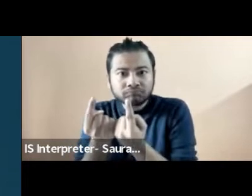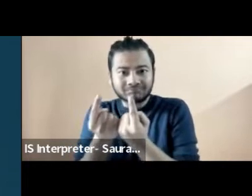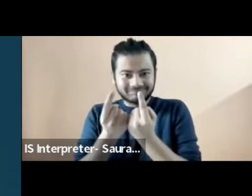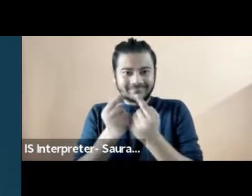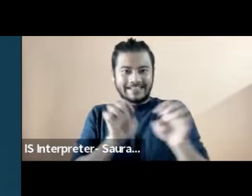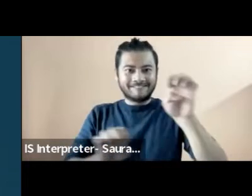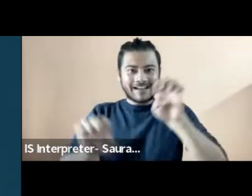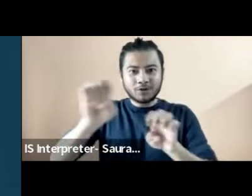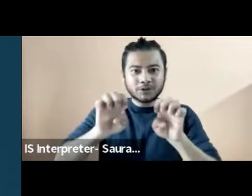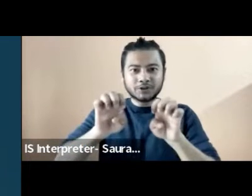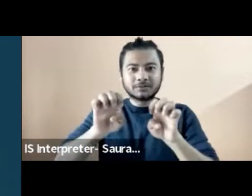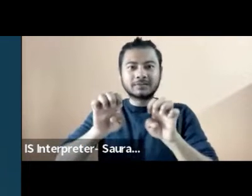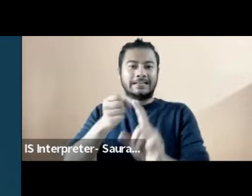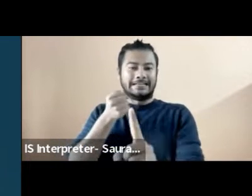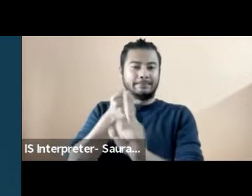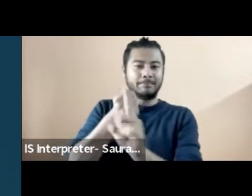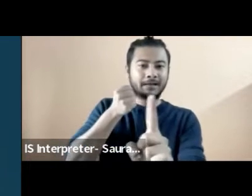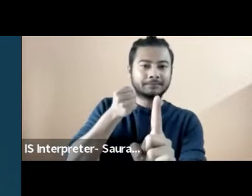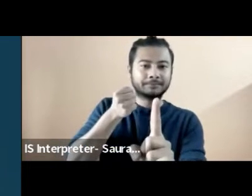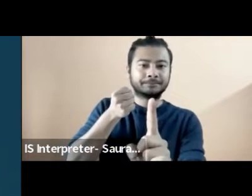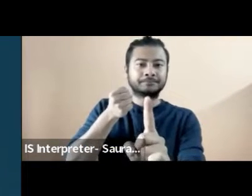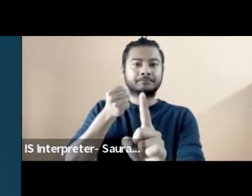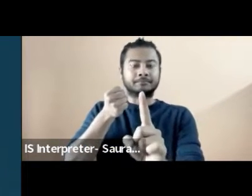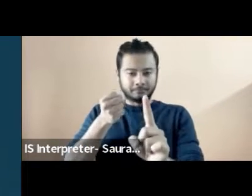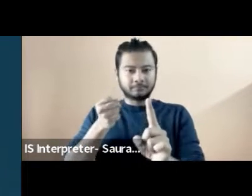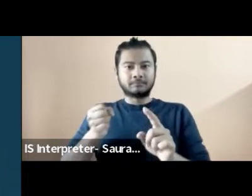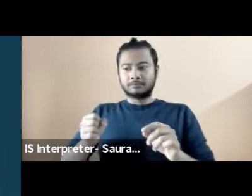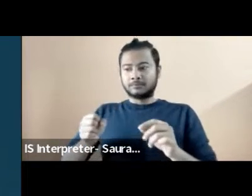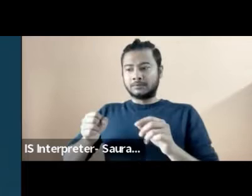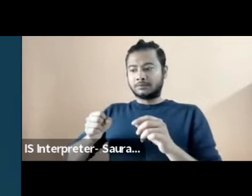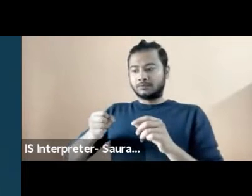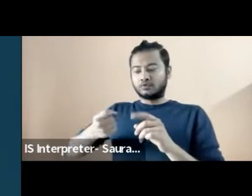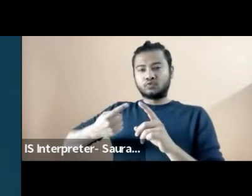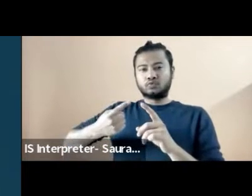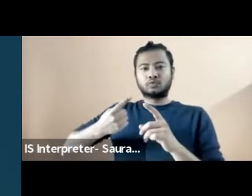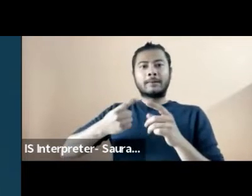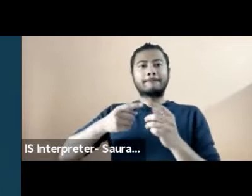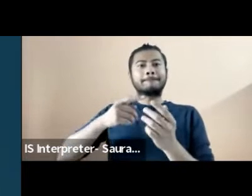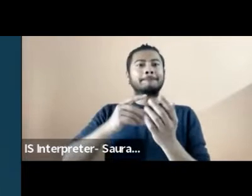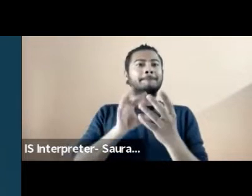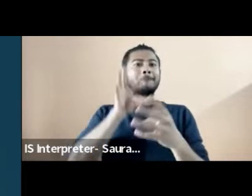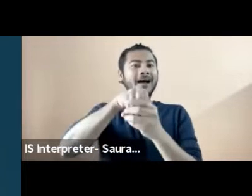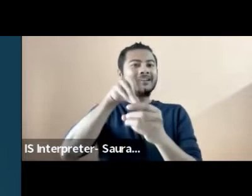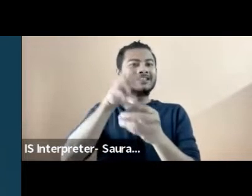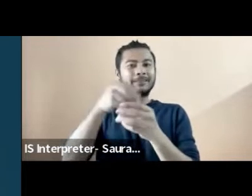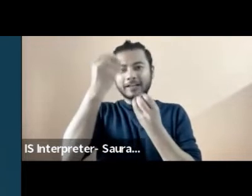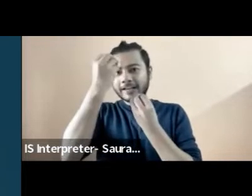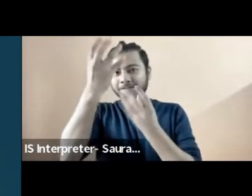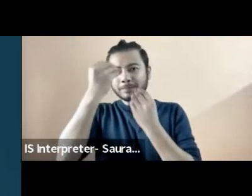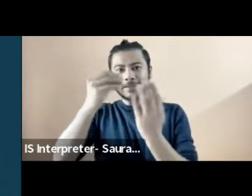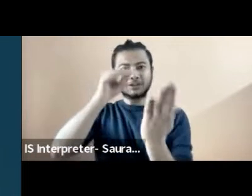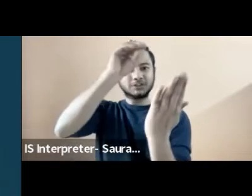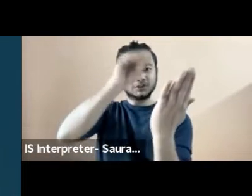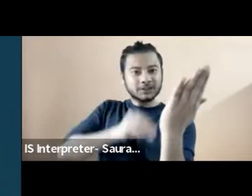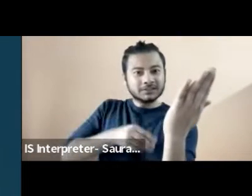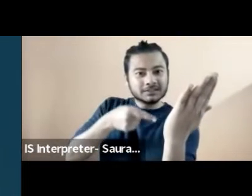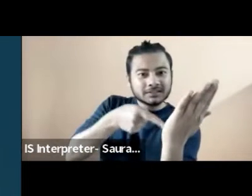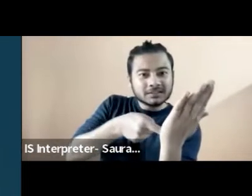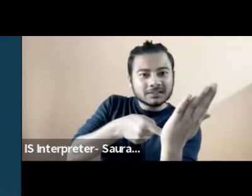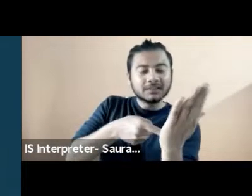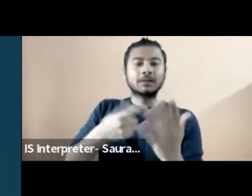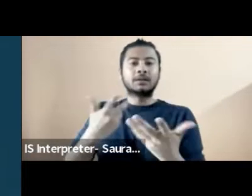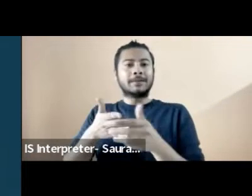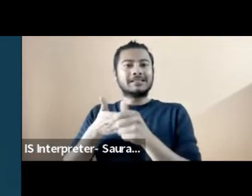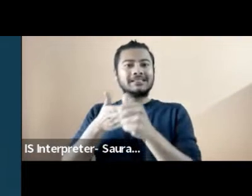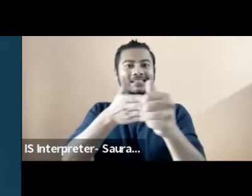getting the logistics ready, like sending the participant information sheet to the participants, and also the guiding questions to help them with the bearings